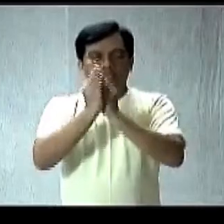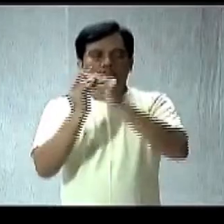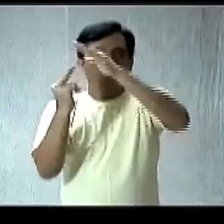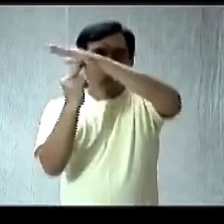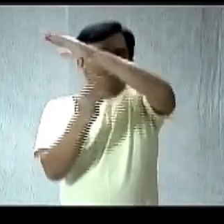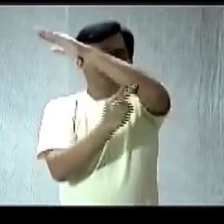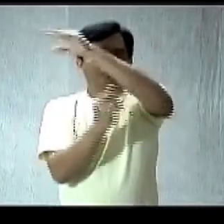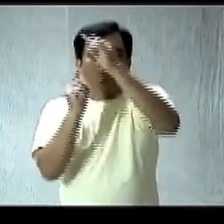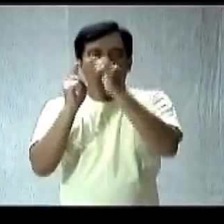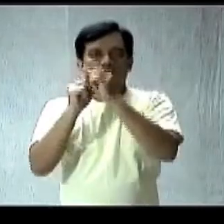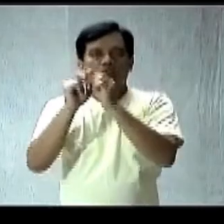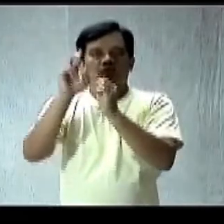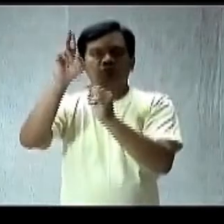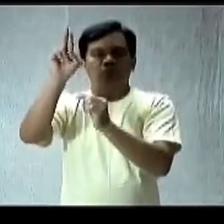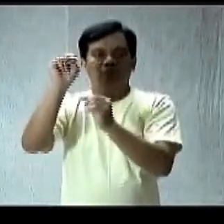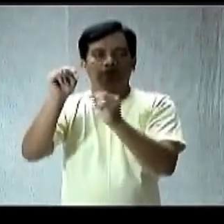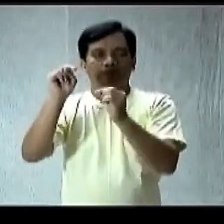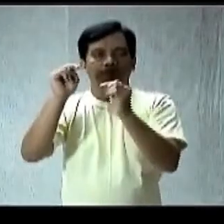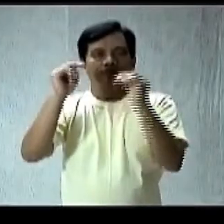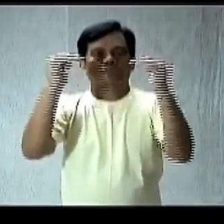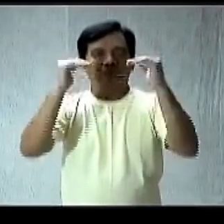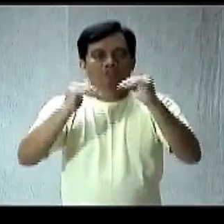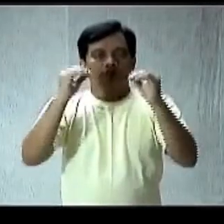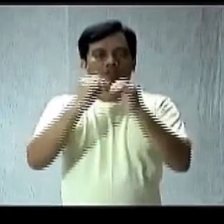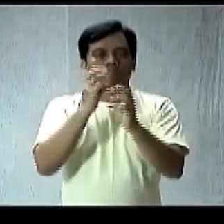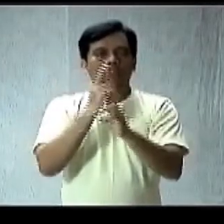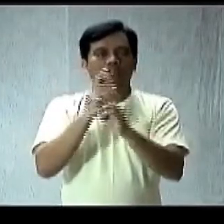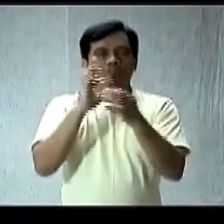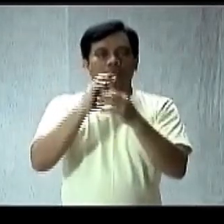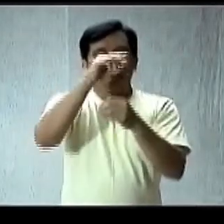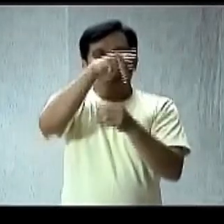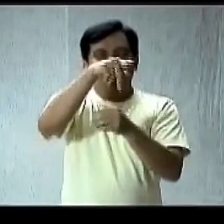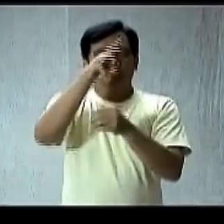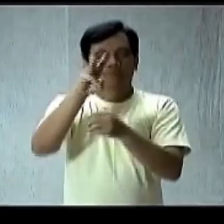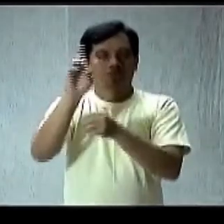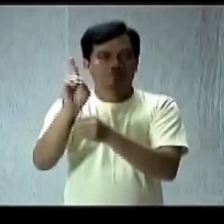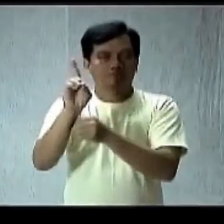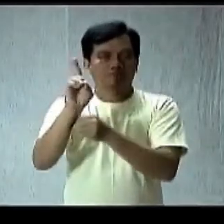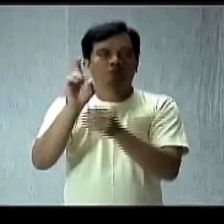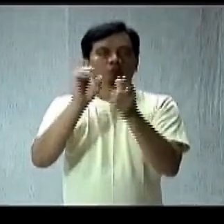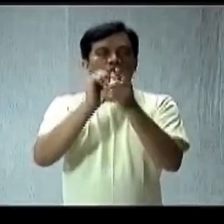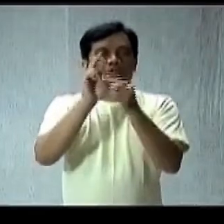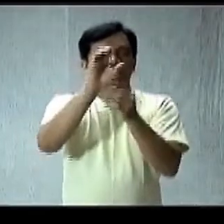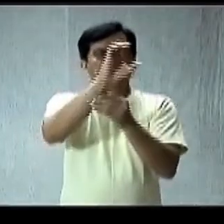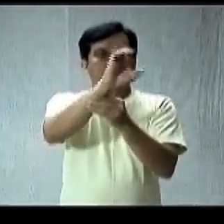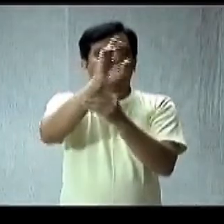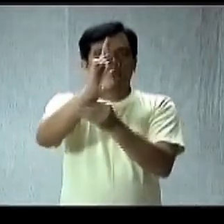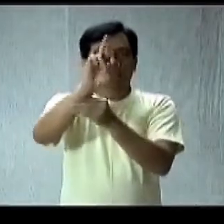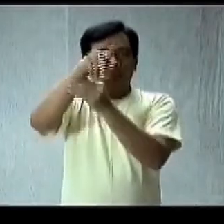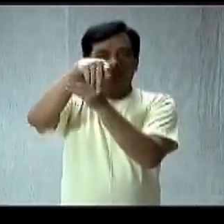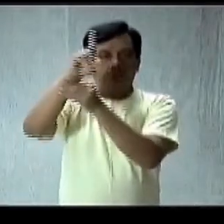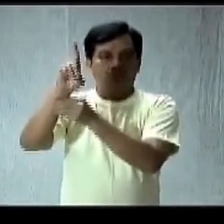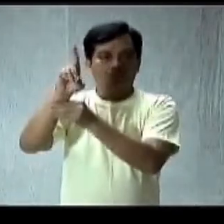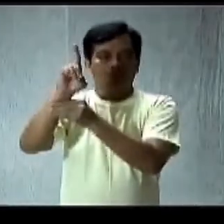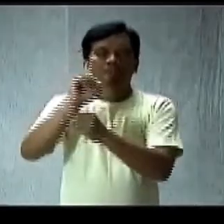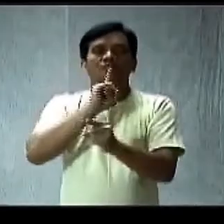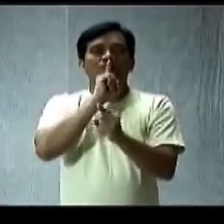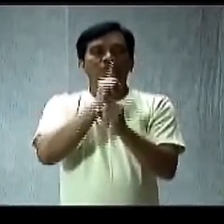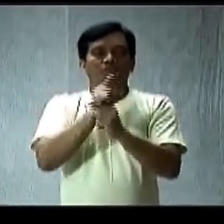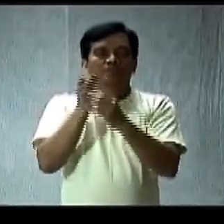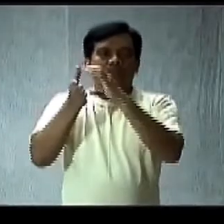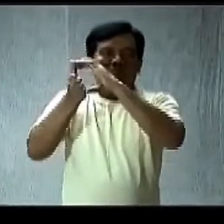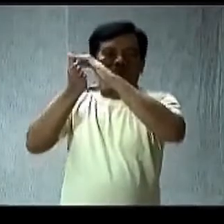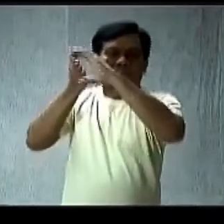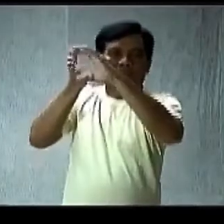to the binding UN Convention on the Rights of Persons with Disabilities, or the CRPD,